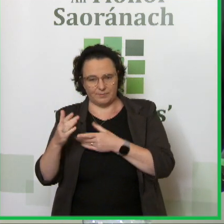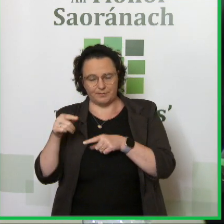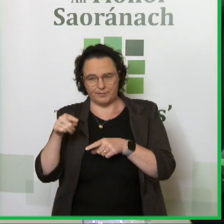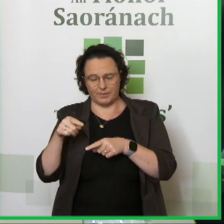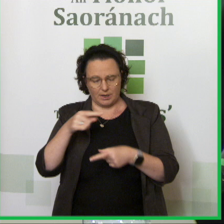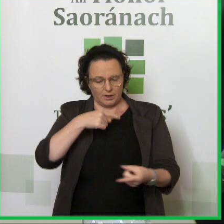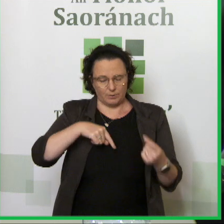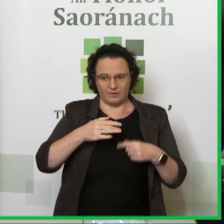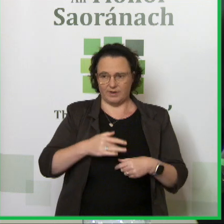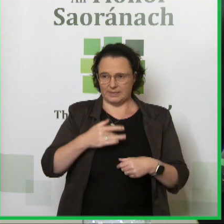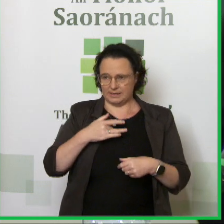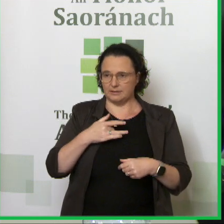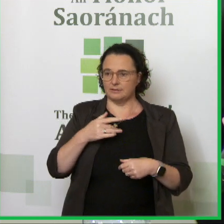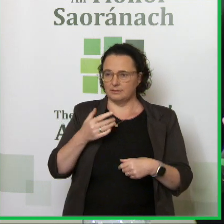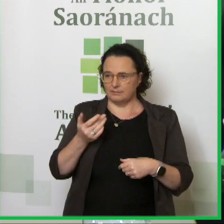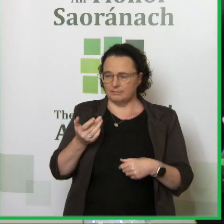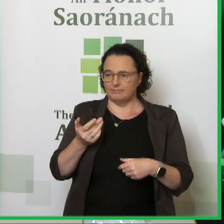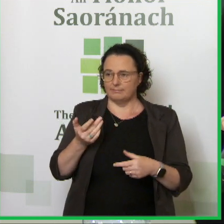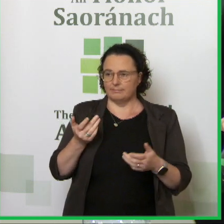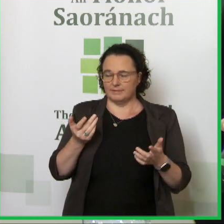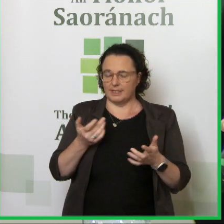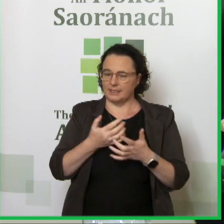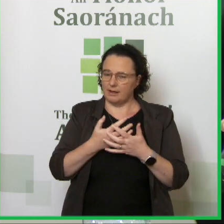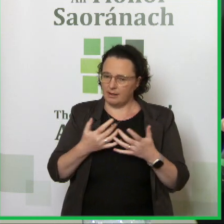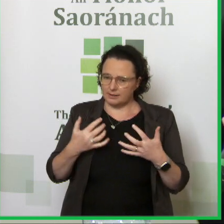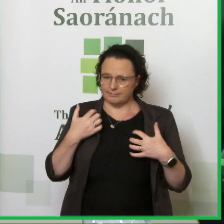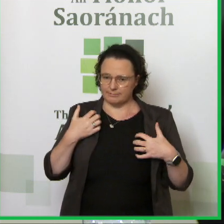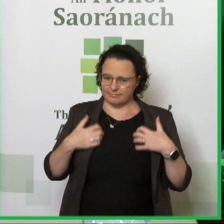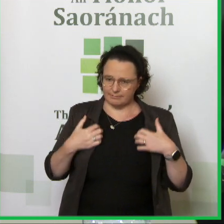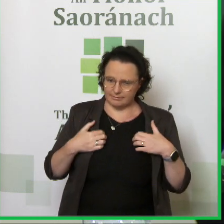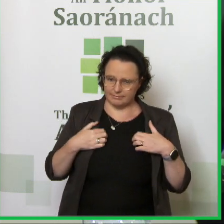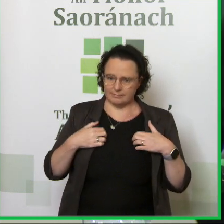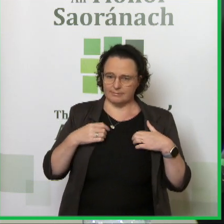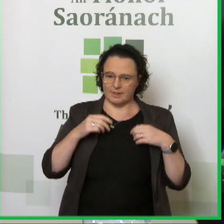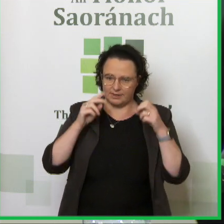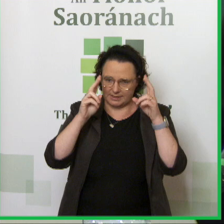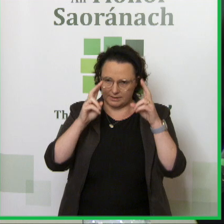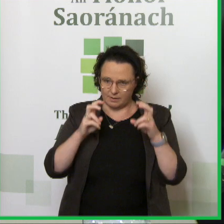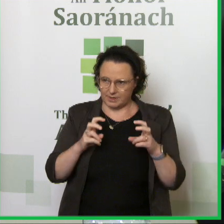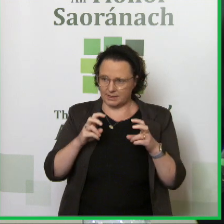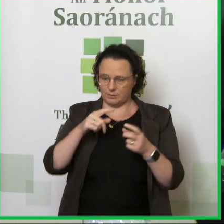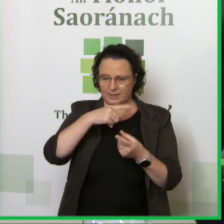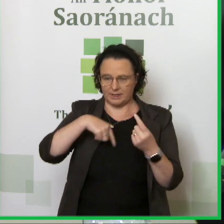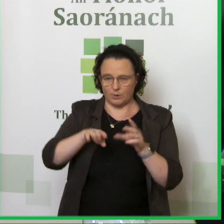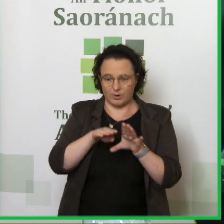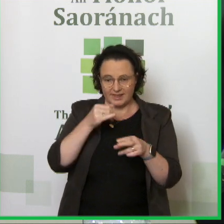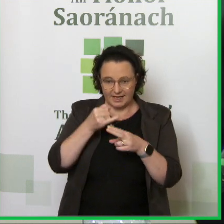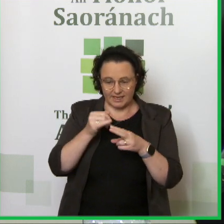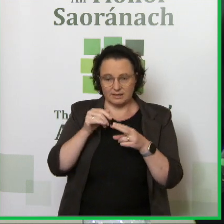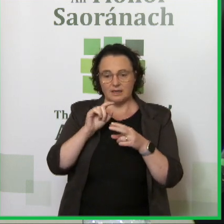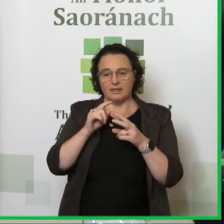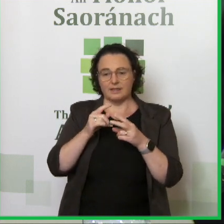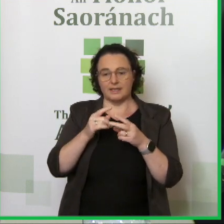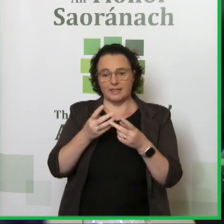first of all, recognise that there is a lot of interest in these topics among certain members of the Assembly itself, and also from certain